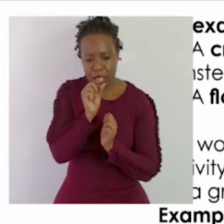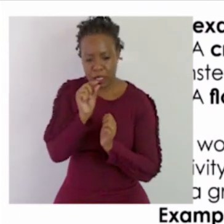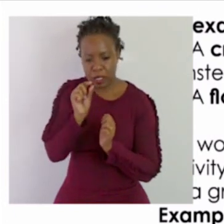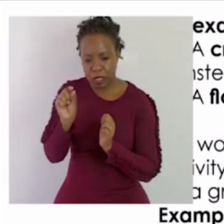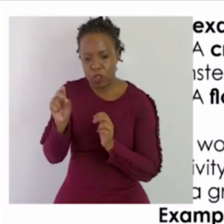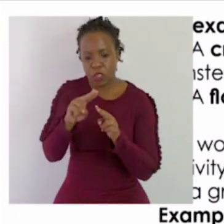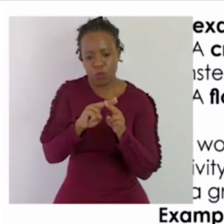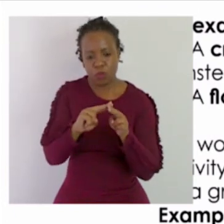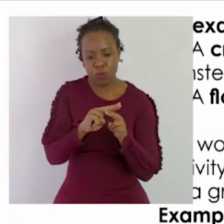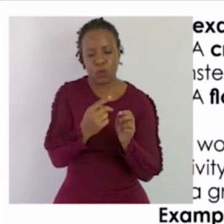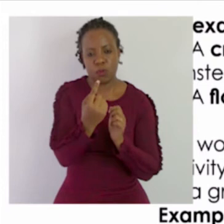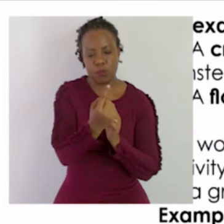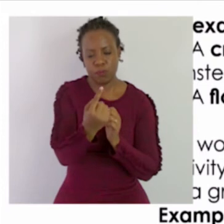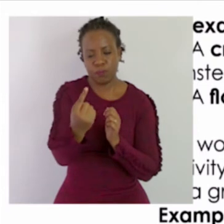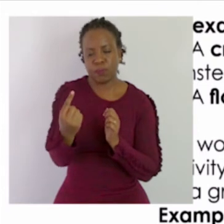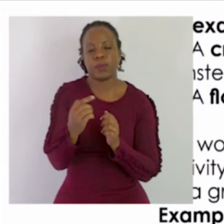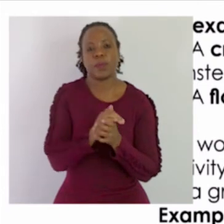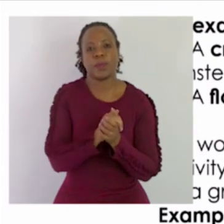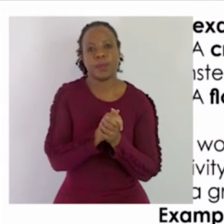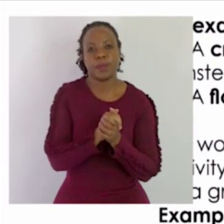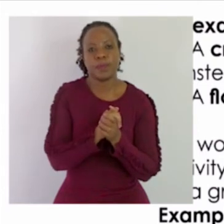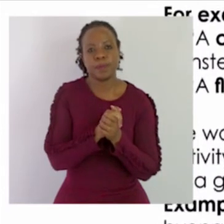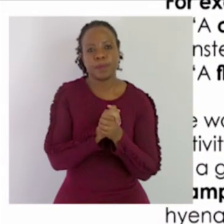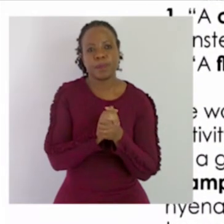of singers. Now,